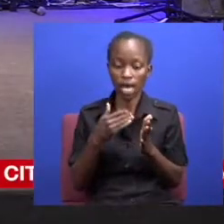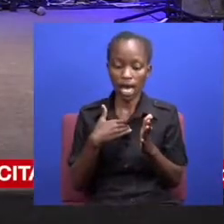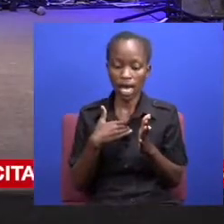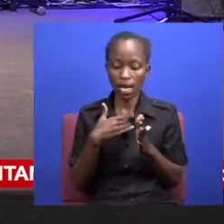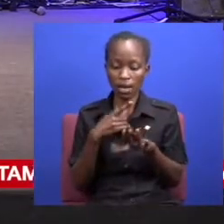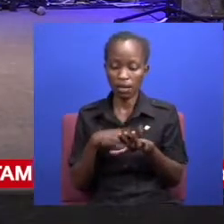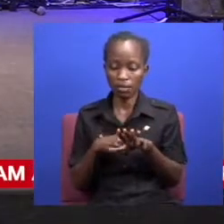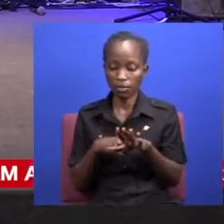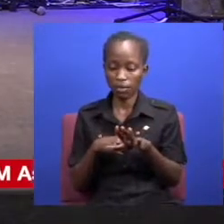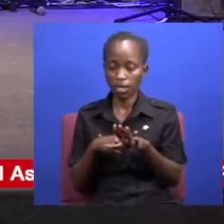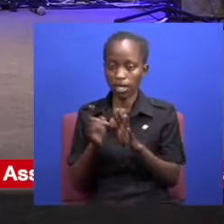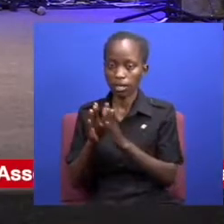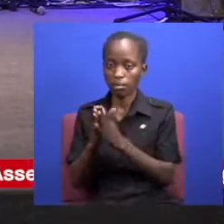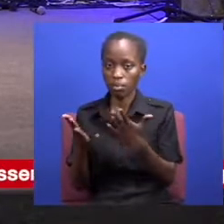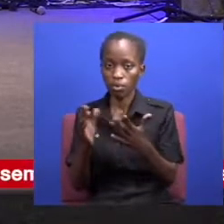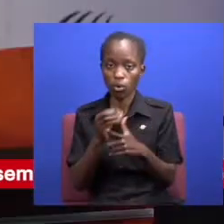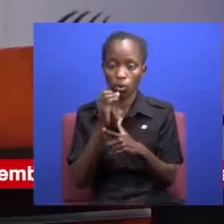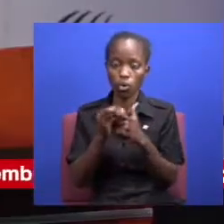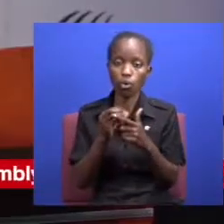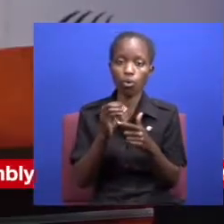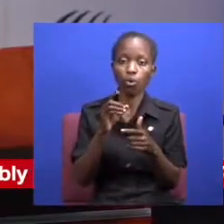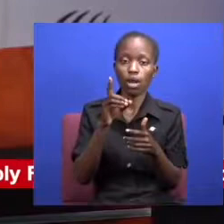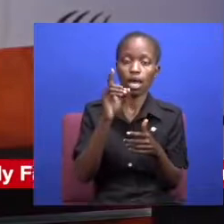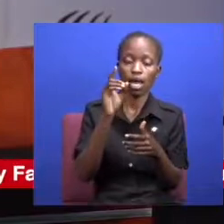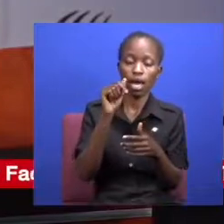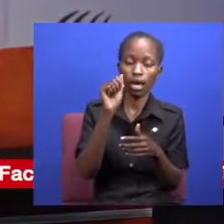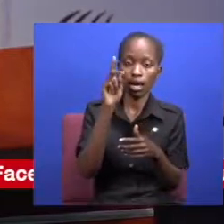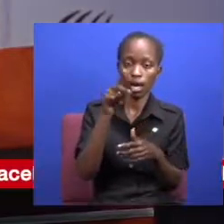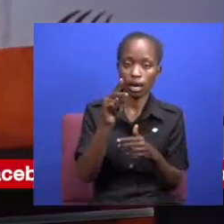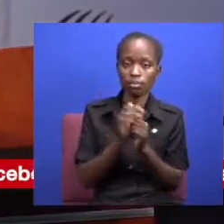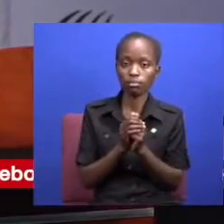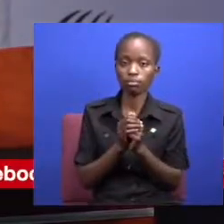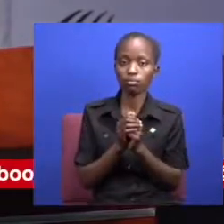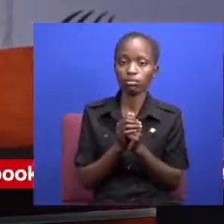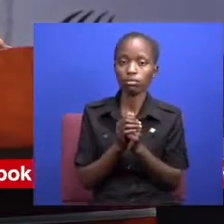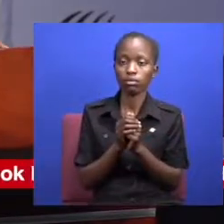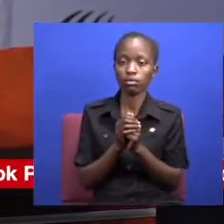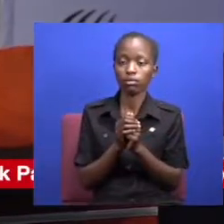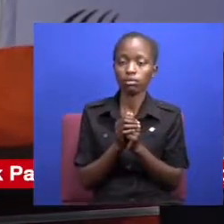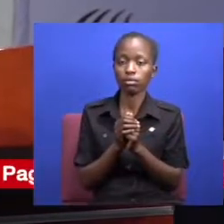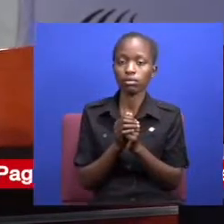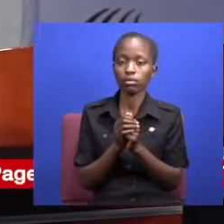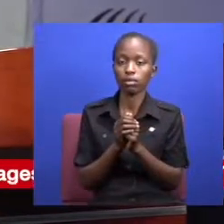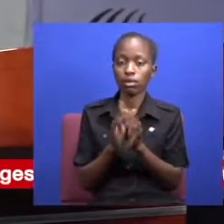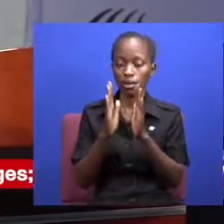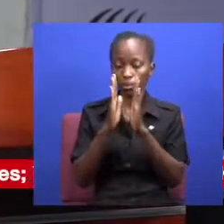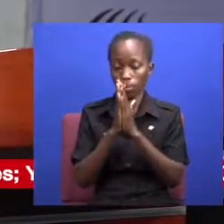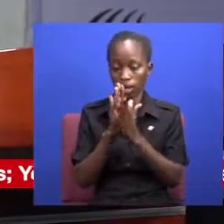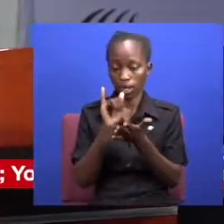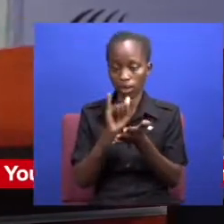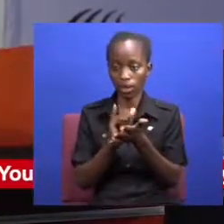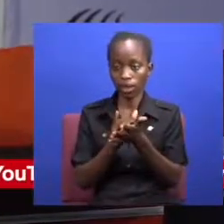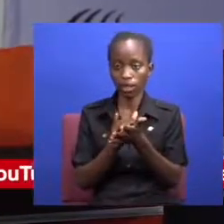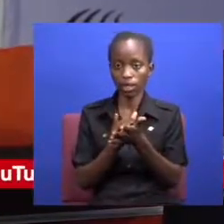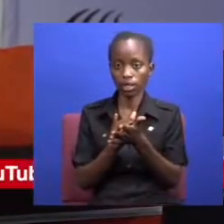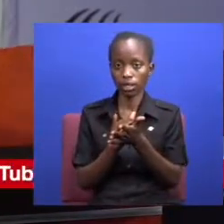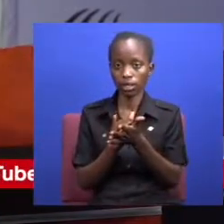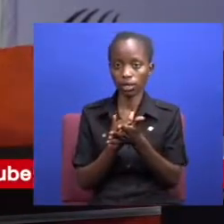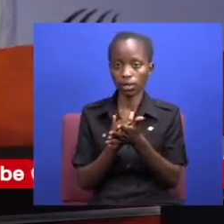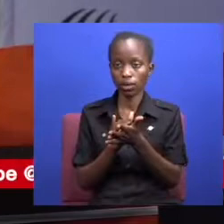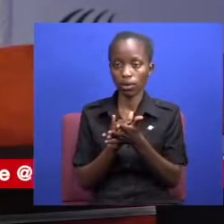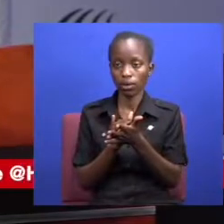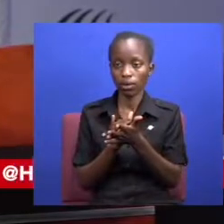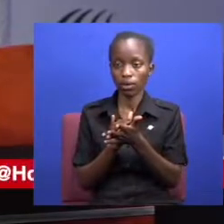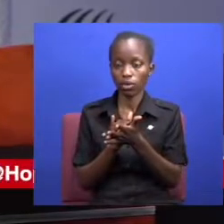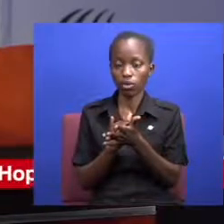you have it in the physical printed form or in a digital capacity on our phones, as many of us do. I pray that you will have taken